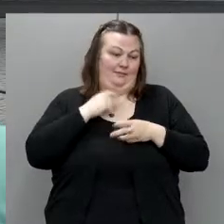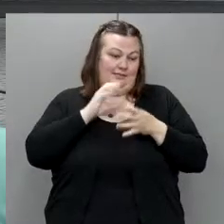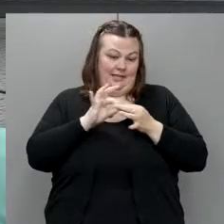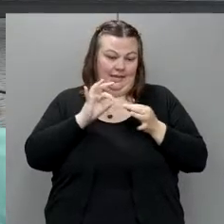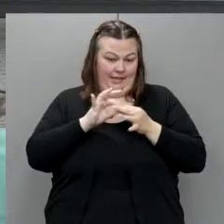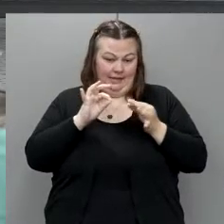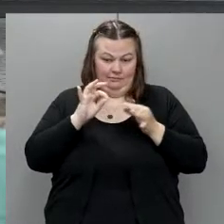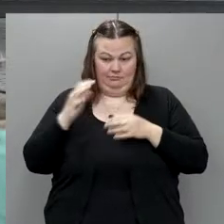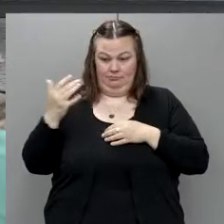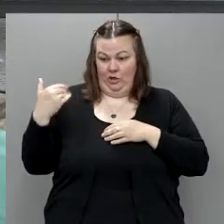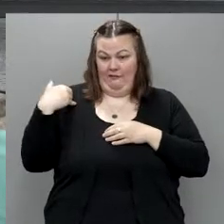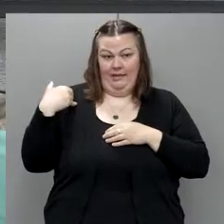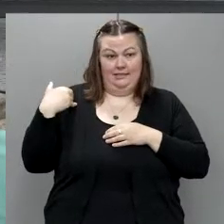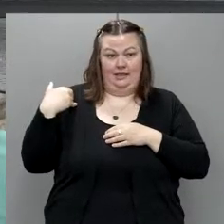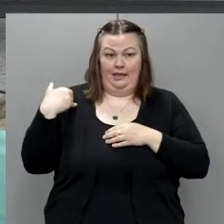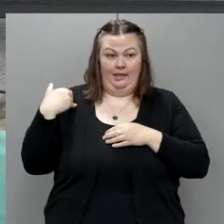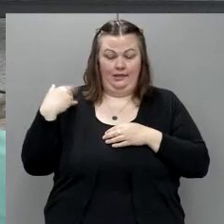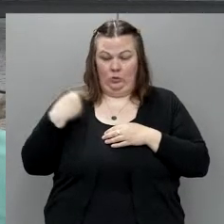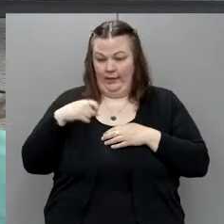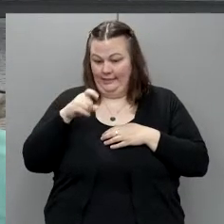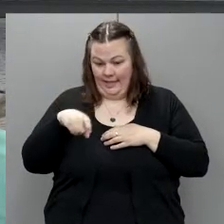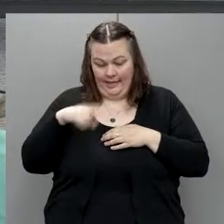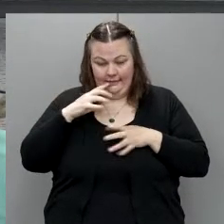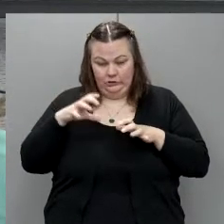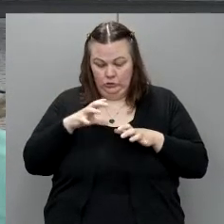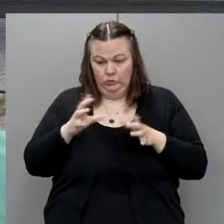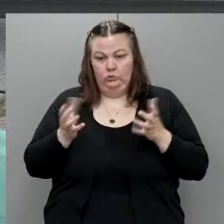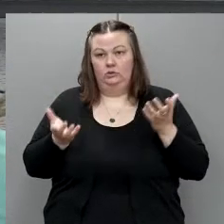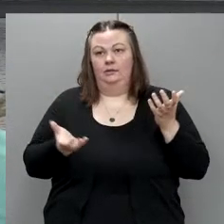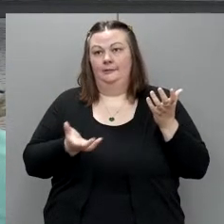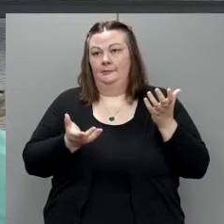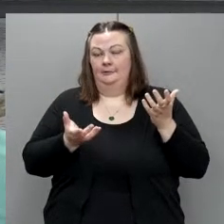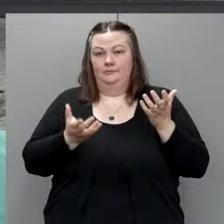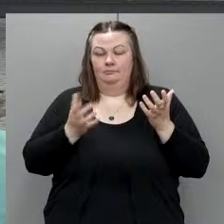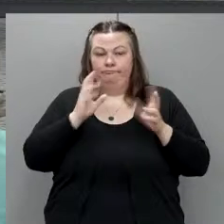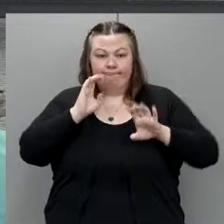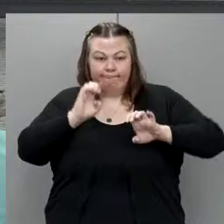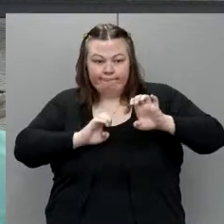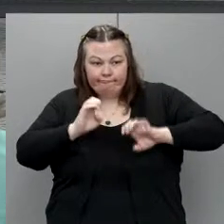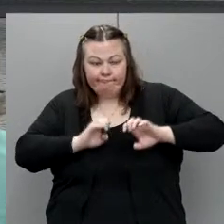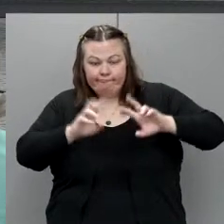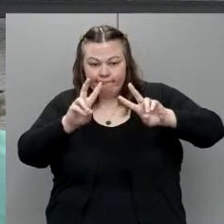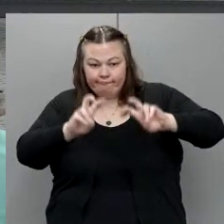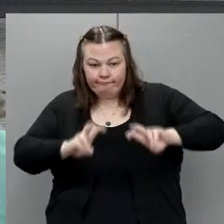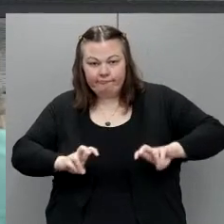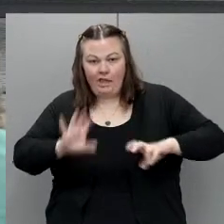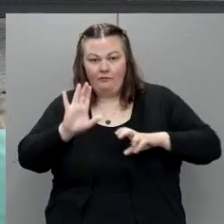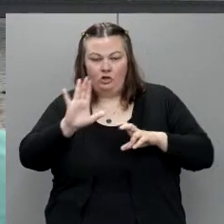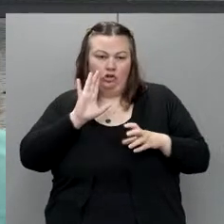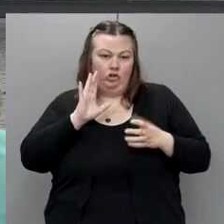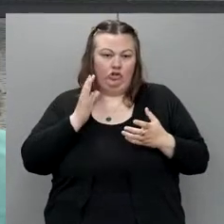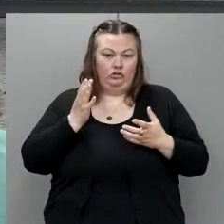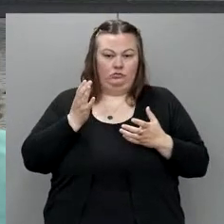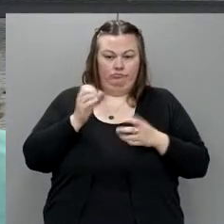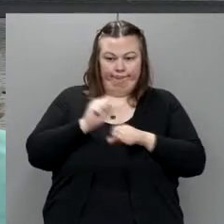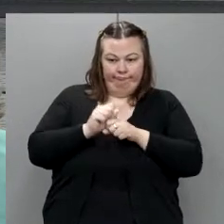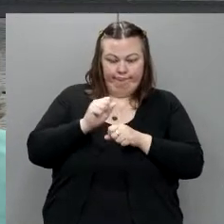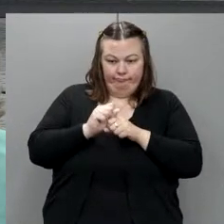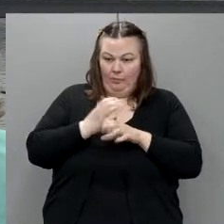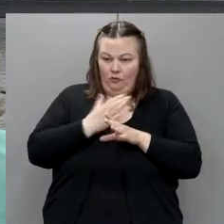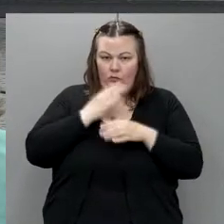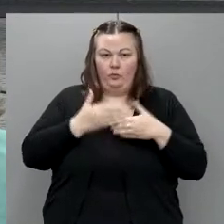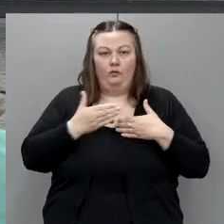stated previously that we needed to do an evaluation of her before we